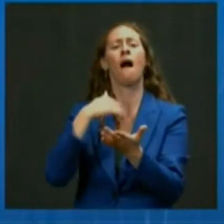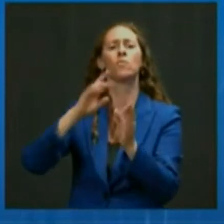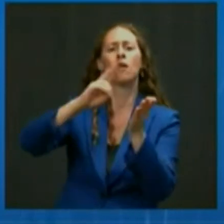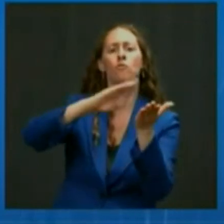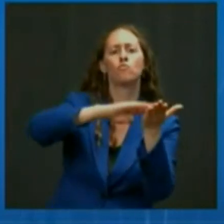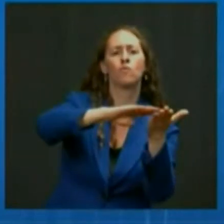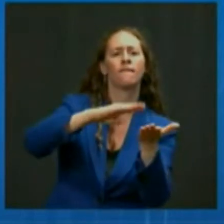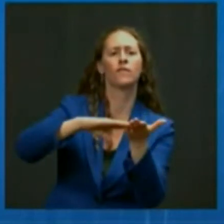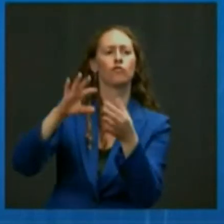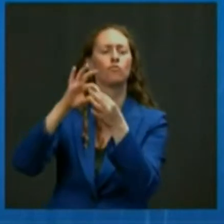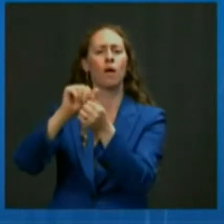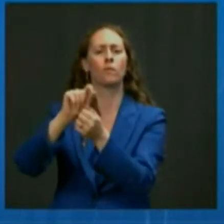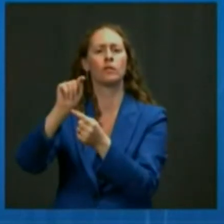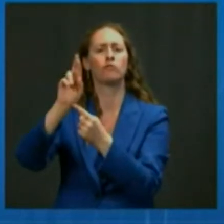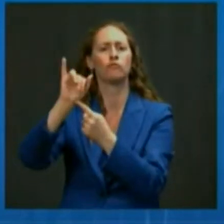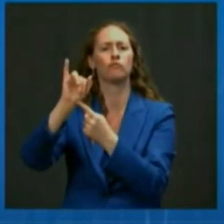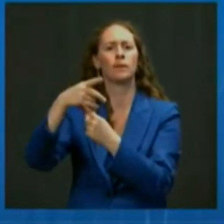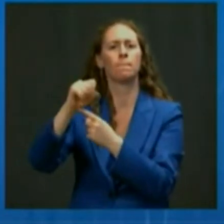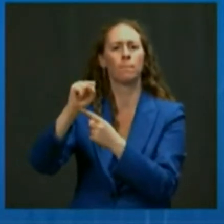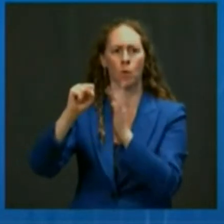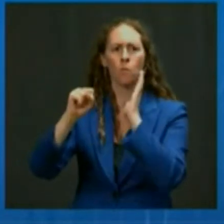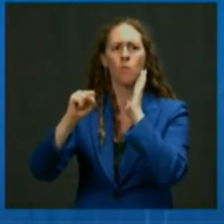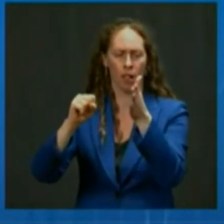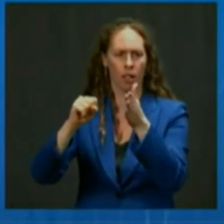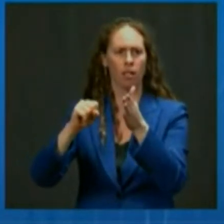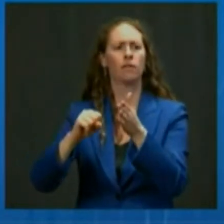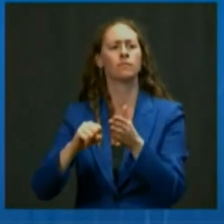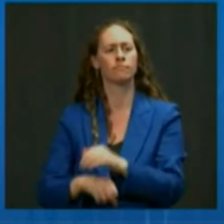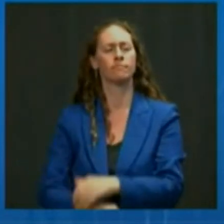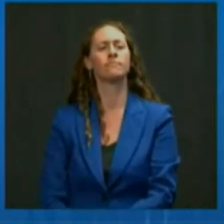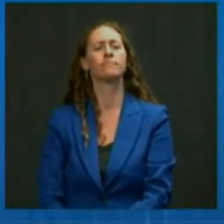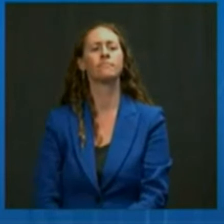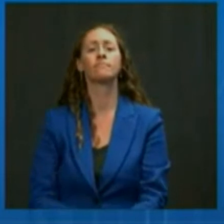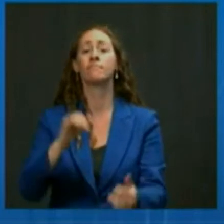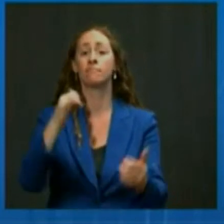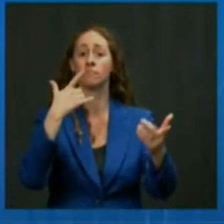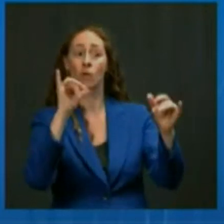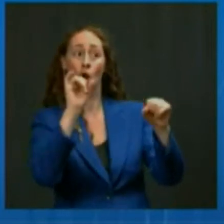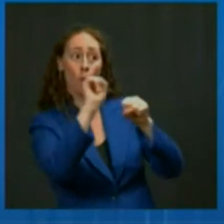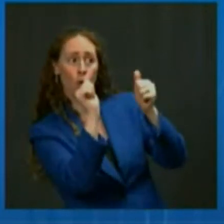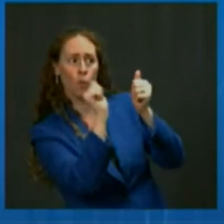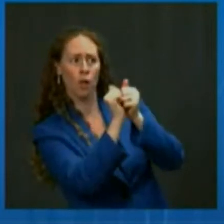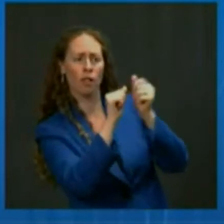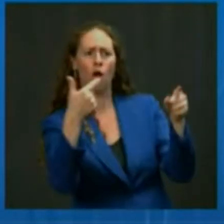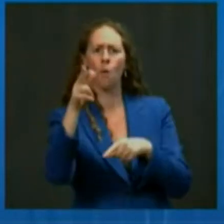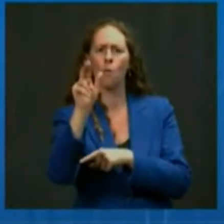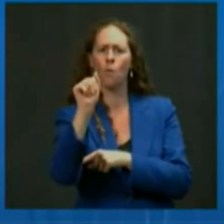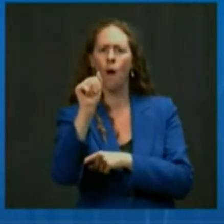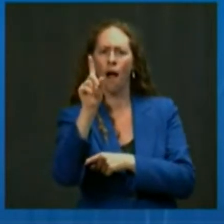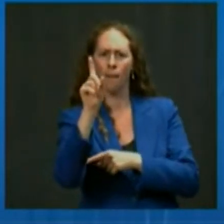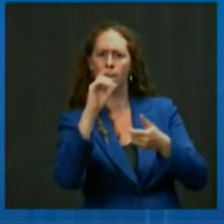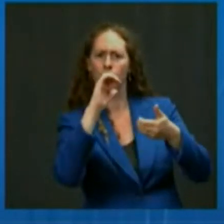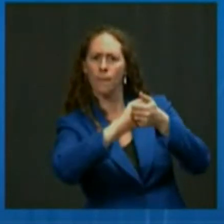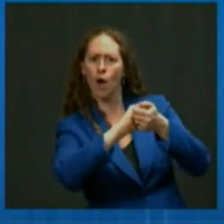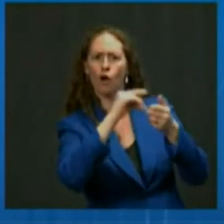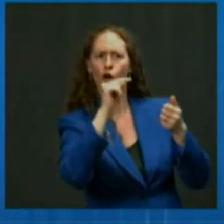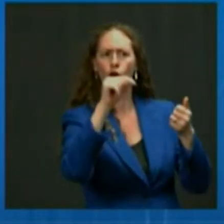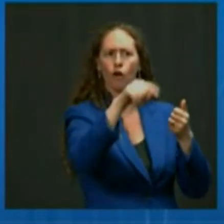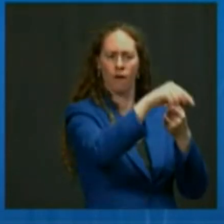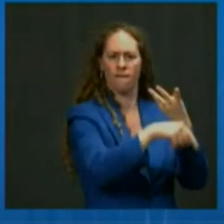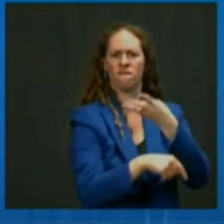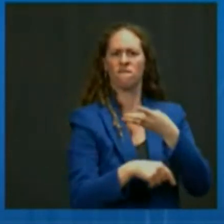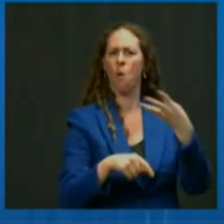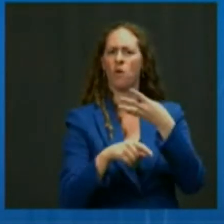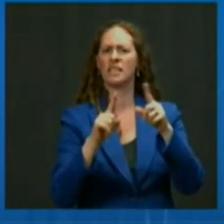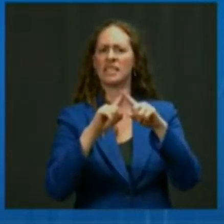The Quad Partnership, which we helped to establish, which is on track to produce at least 1 billion doses of COVID vaccine